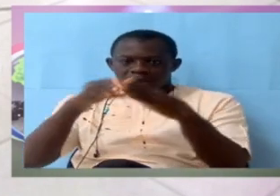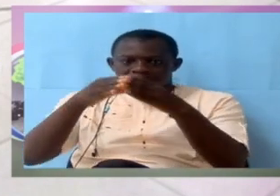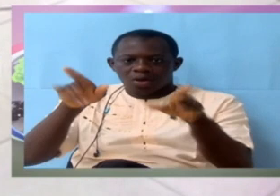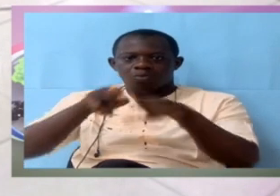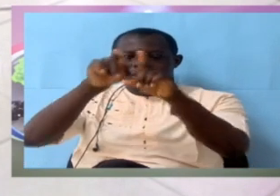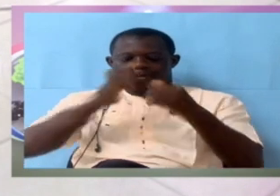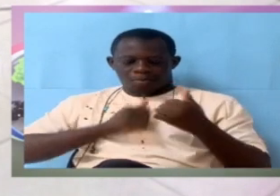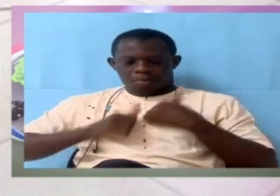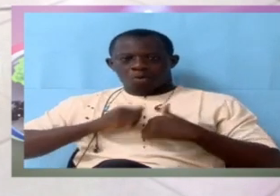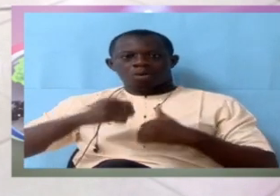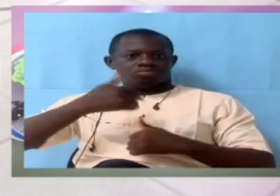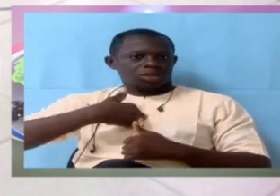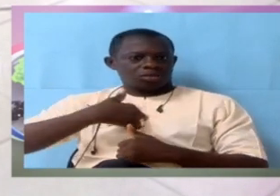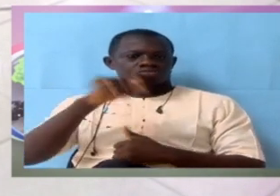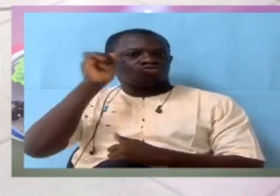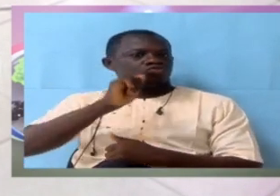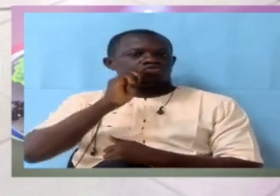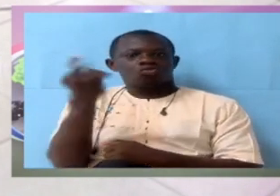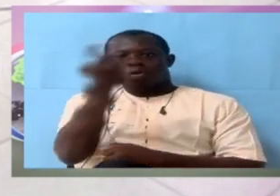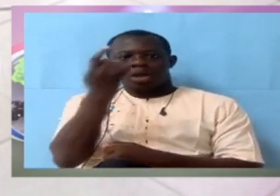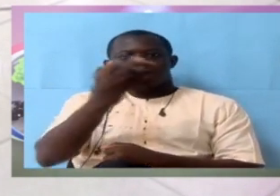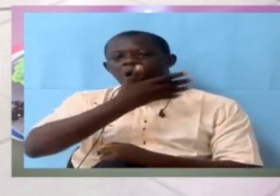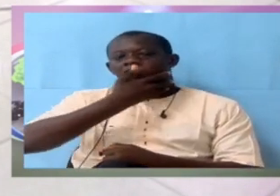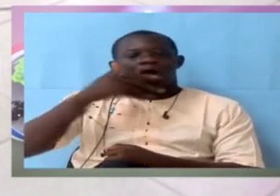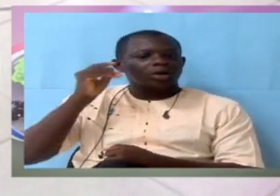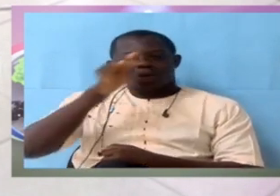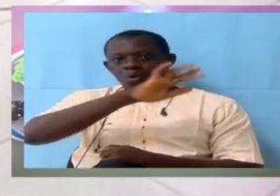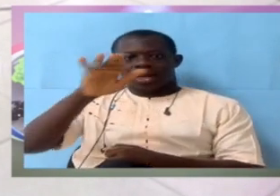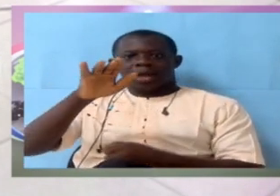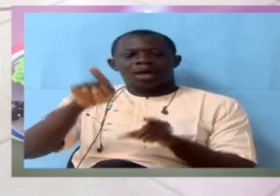mix it with hot water for some time, and I drink it.